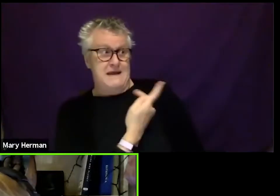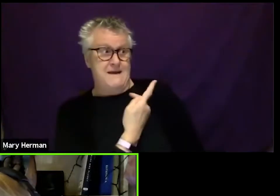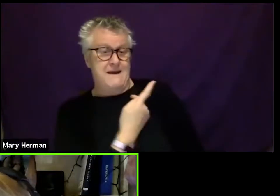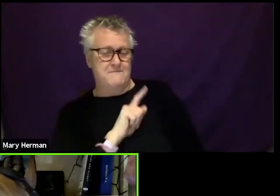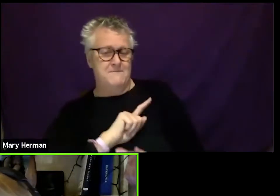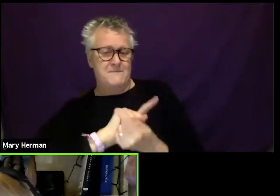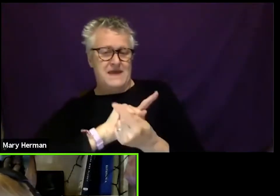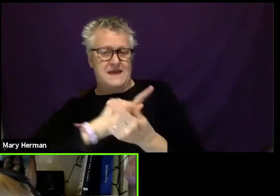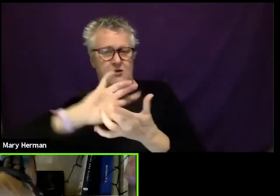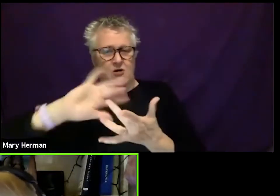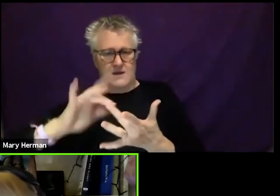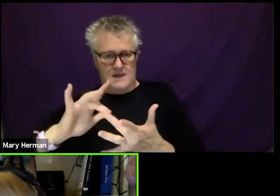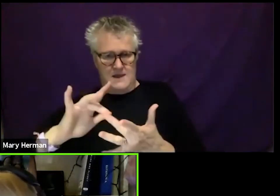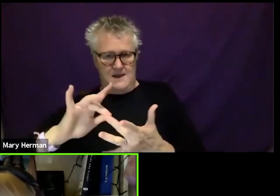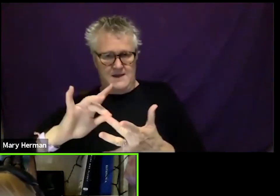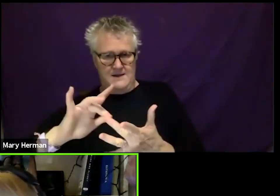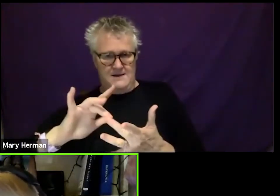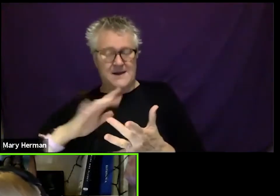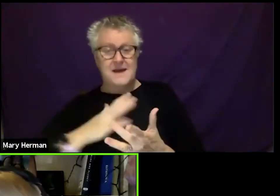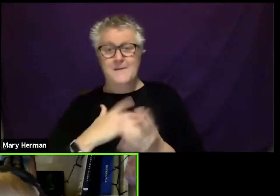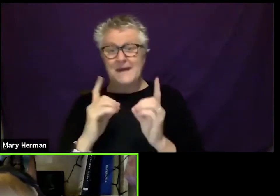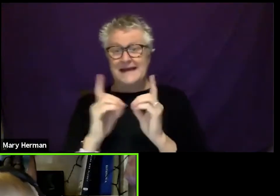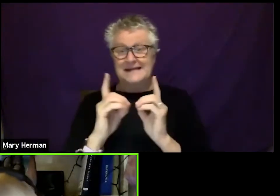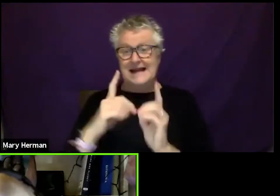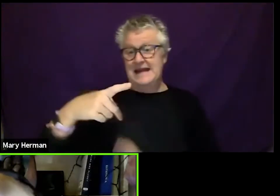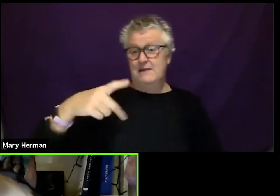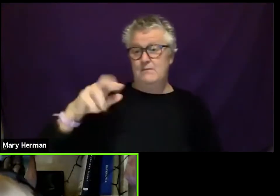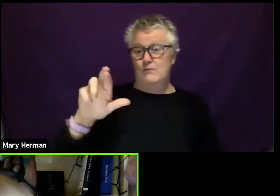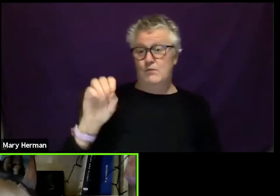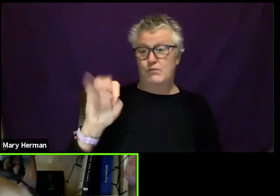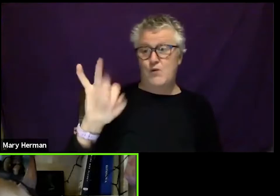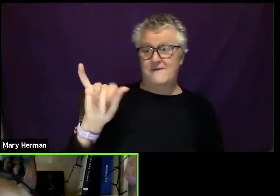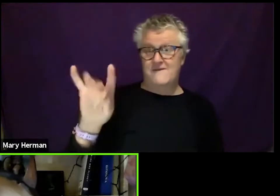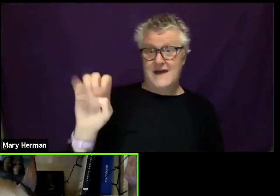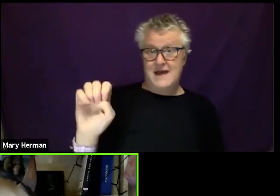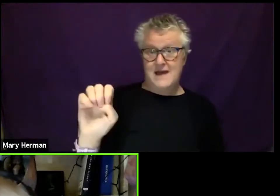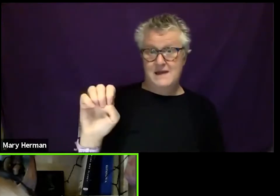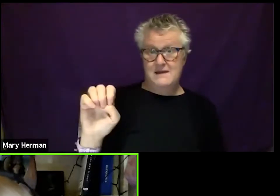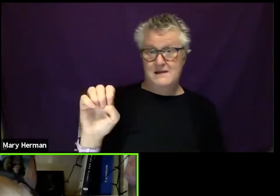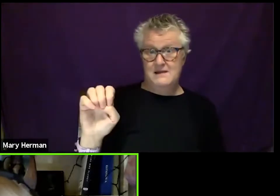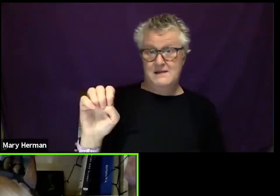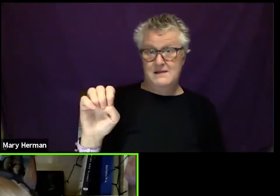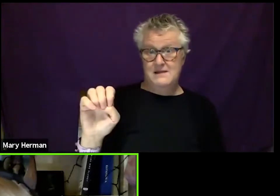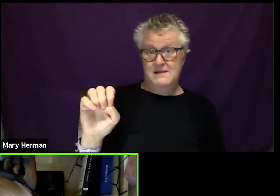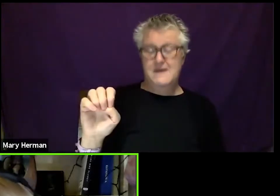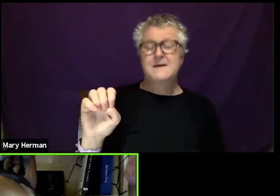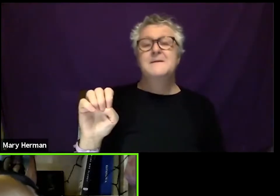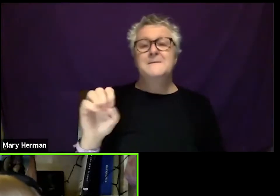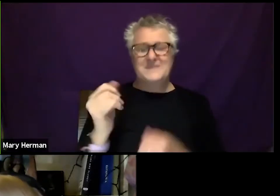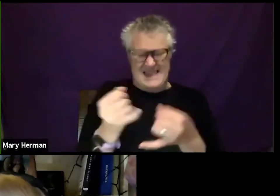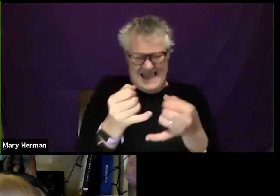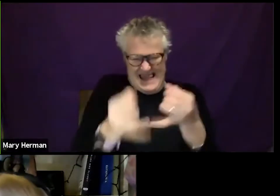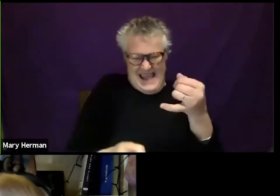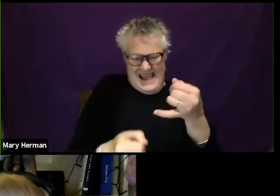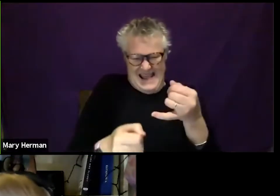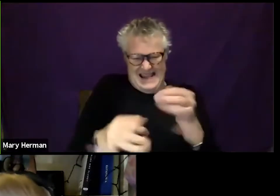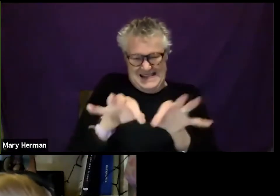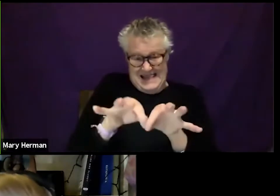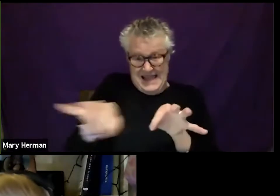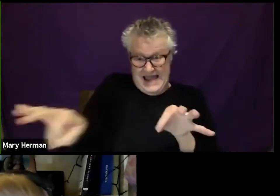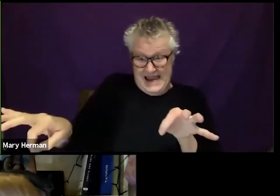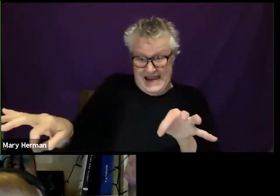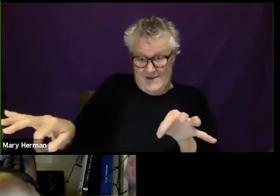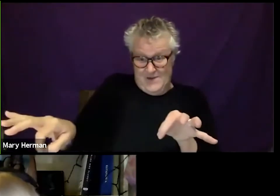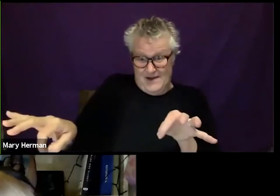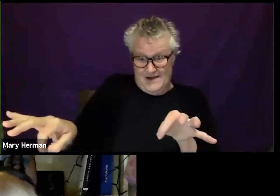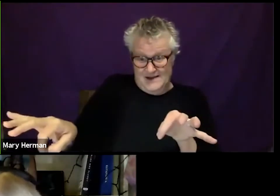my dating profile, the last line was, I have a plan for the zombie apocalypse. Oh. And he